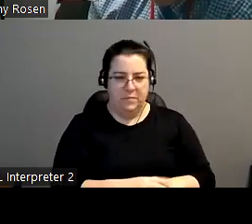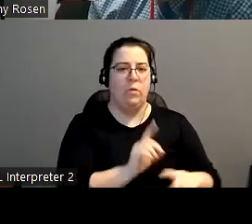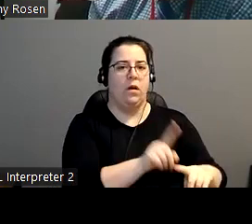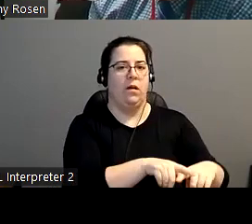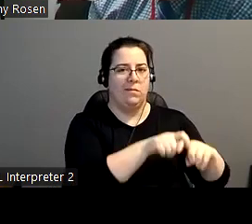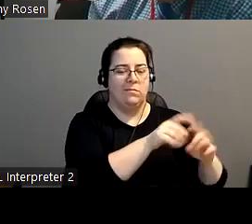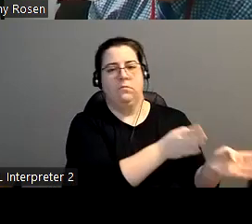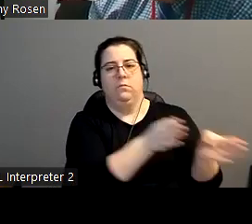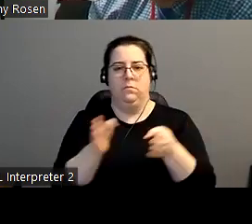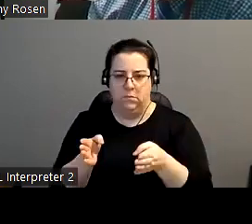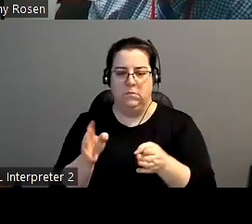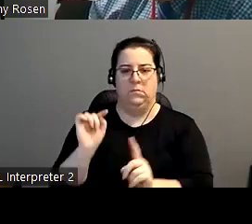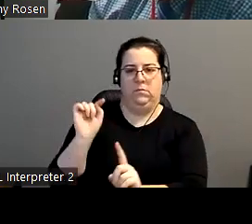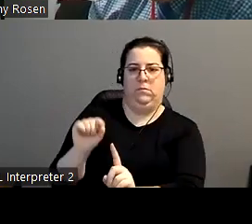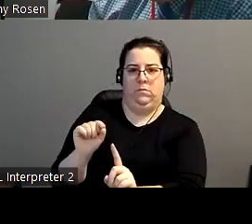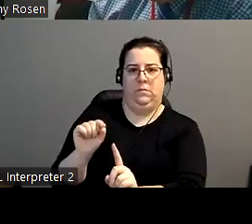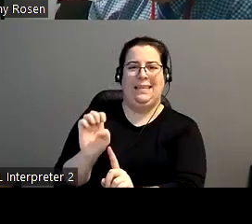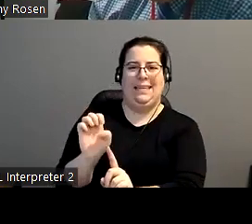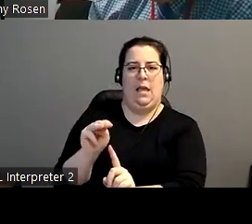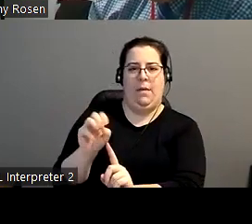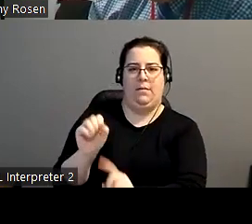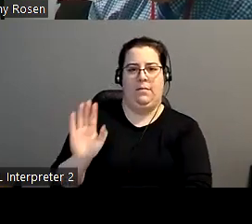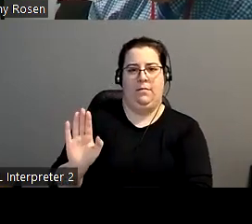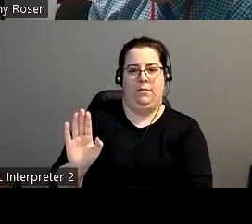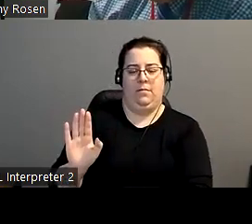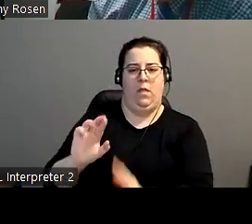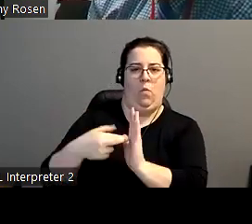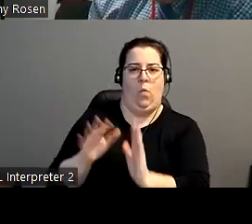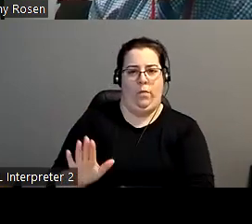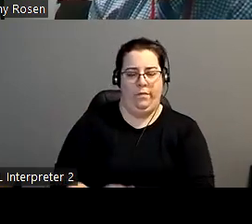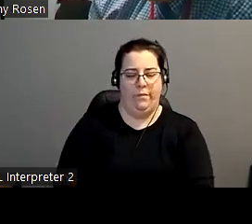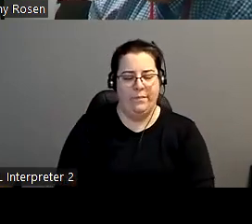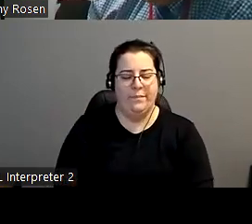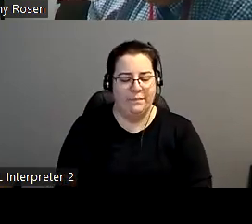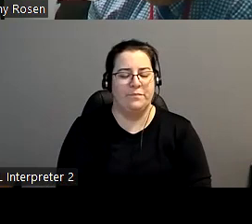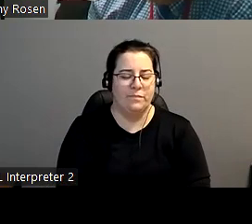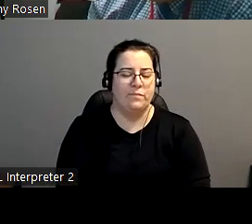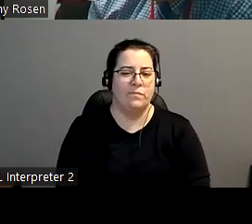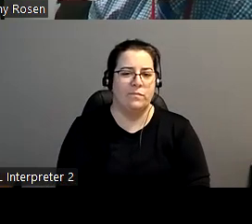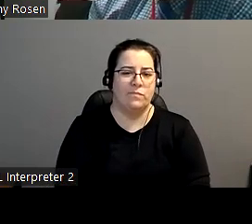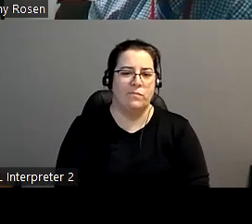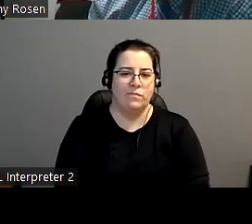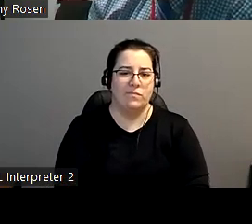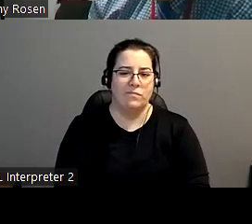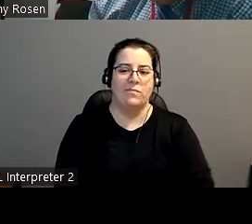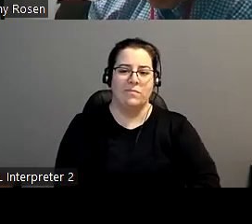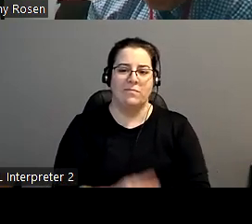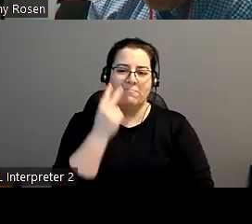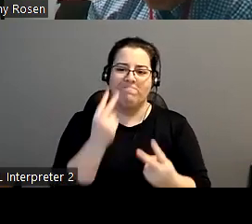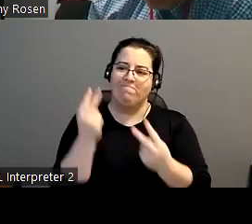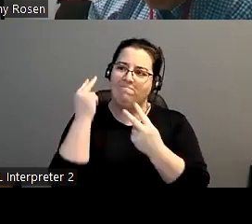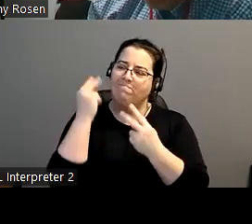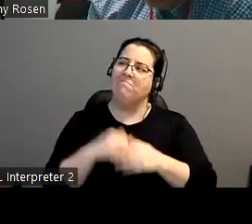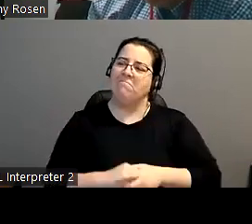and talk a little bit about EMS. I remember when I first